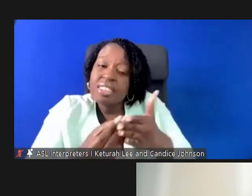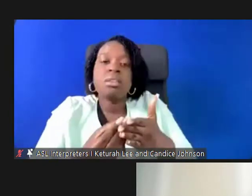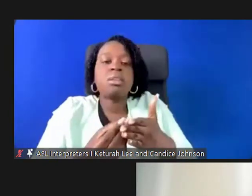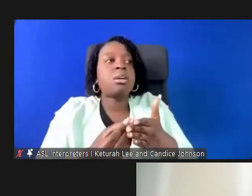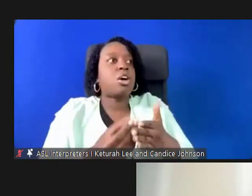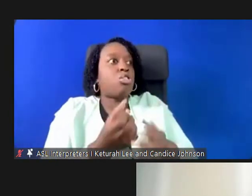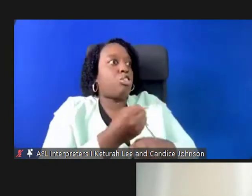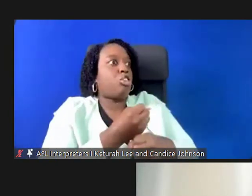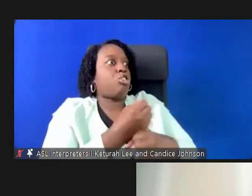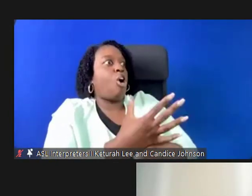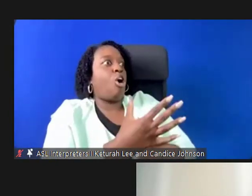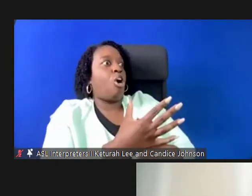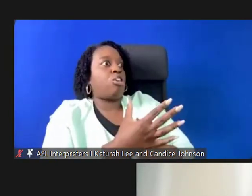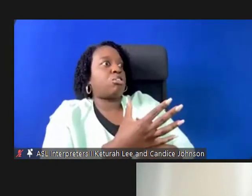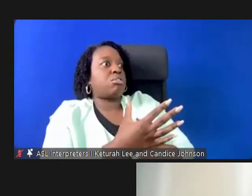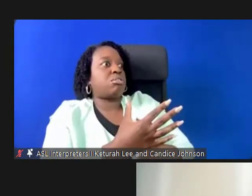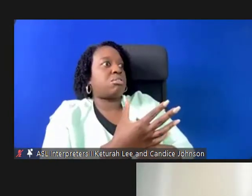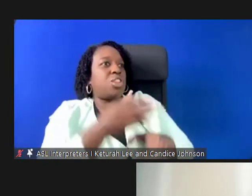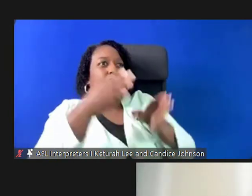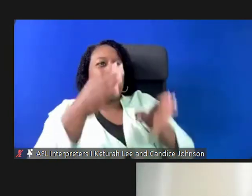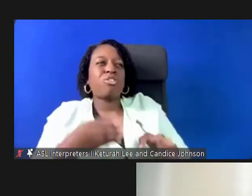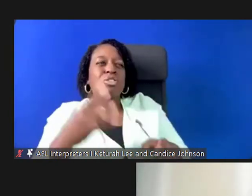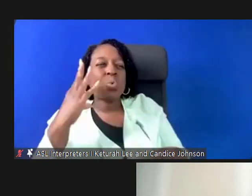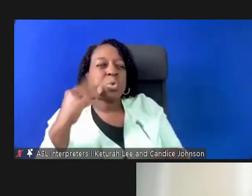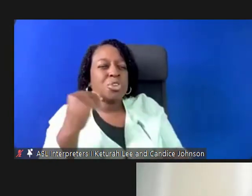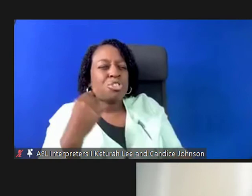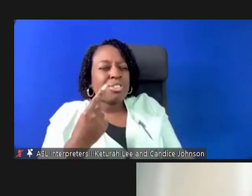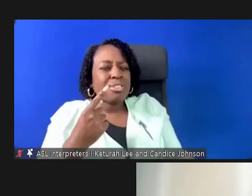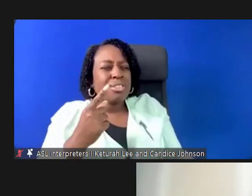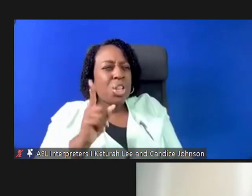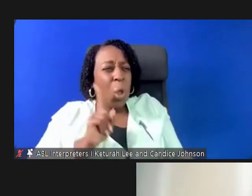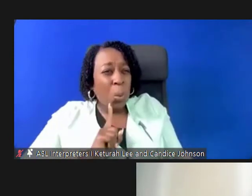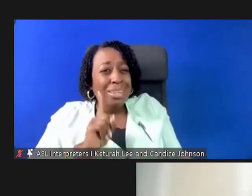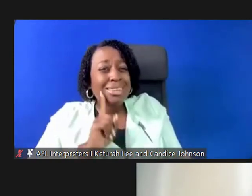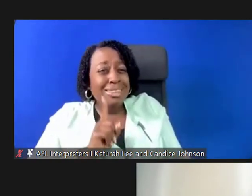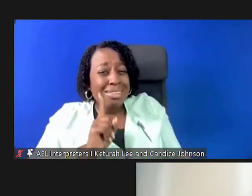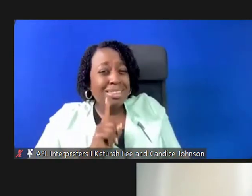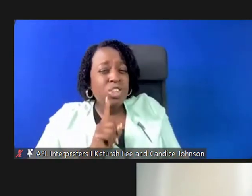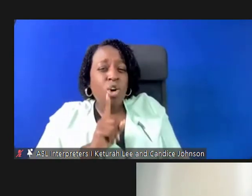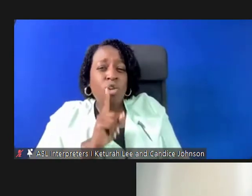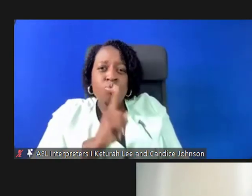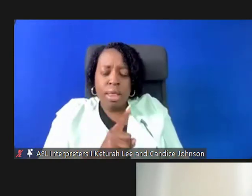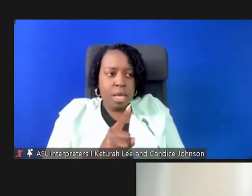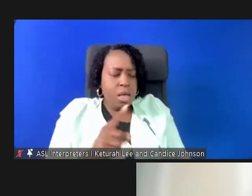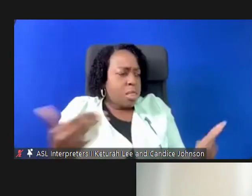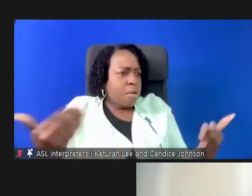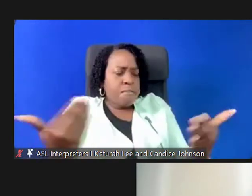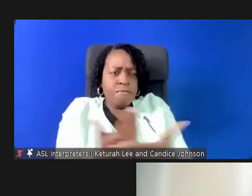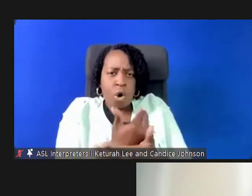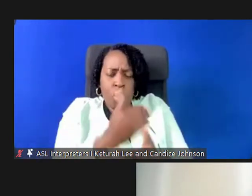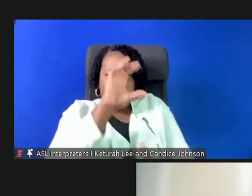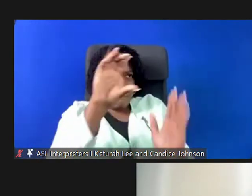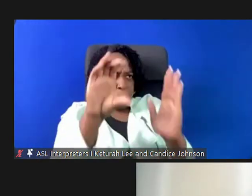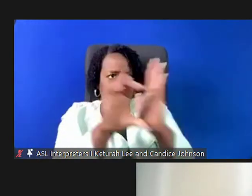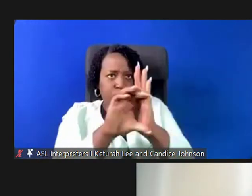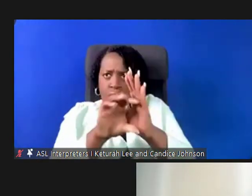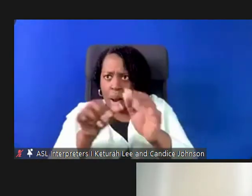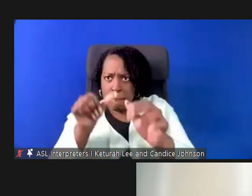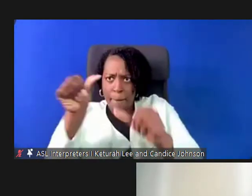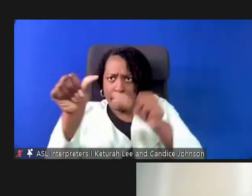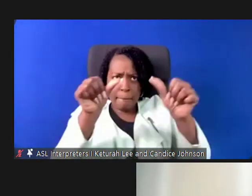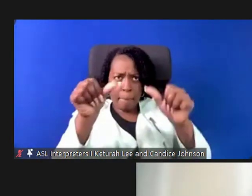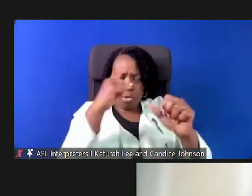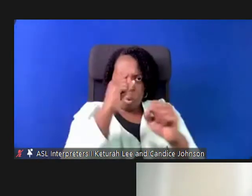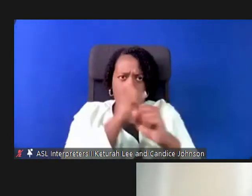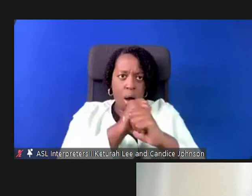experience loneliness. So really understanding that full picture, I think, is really important in terms of needs. And then in